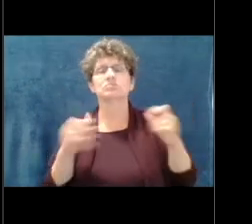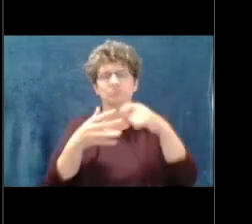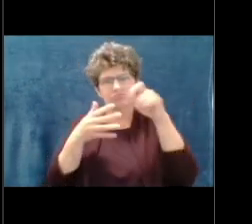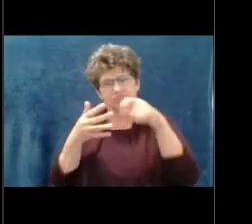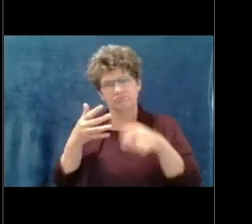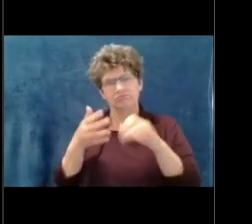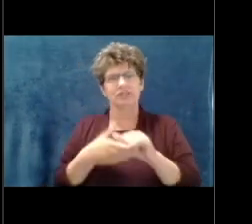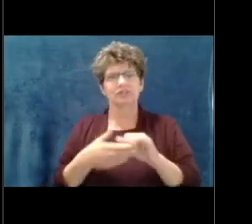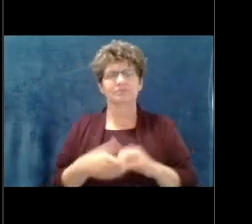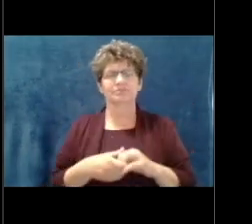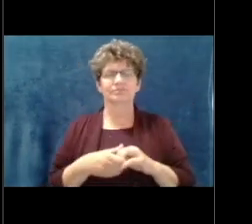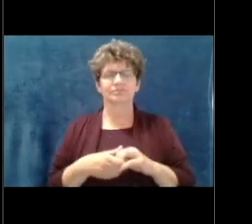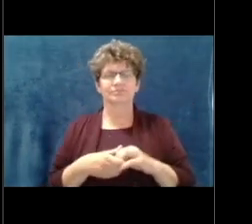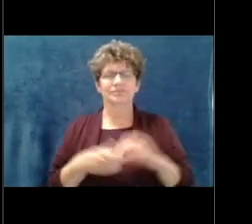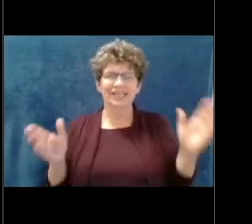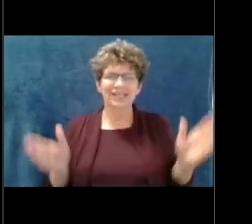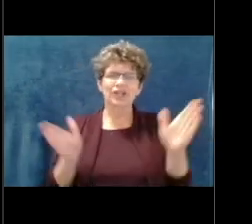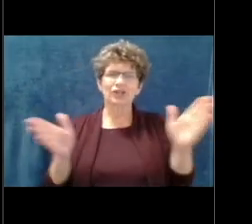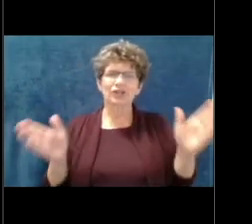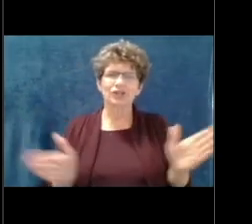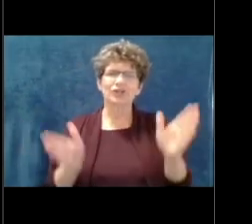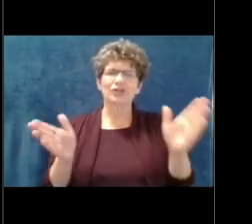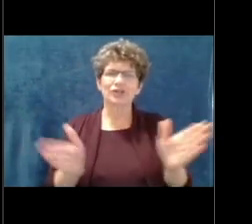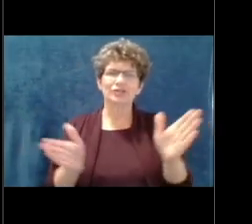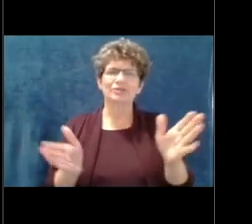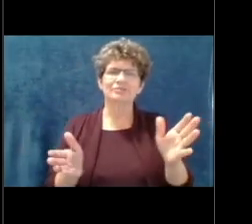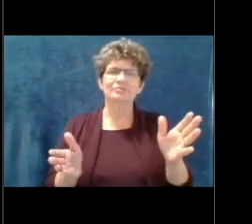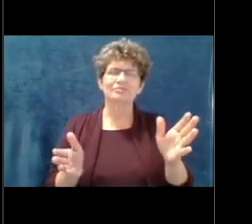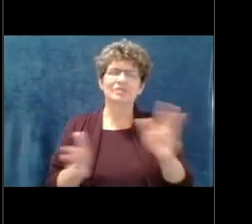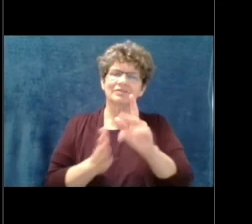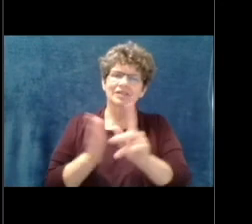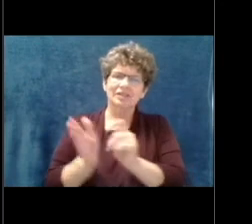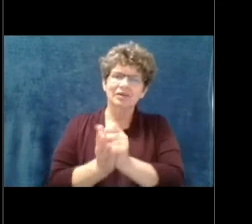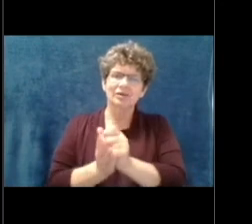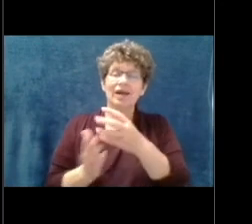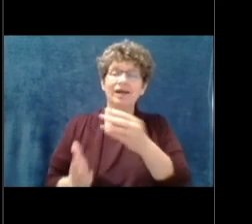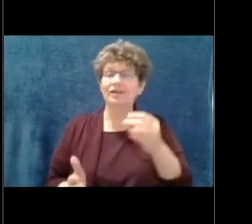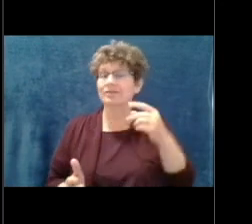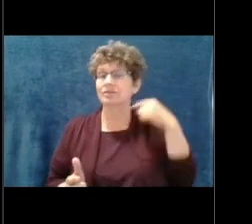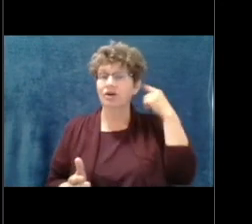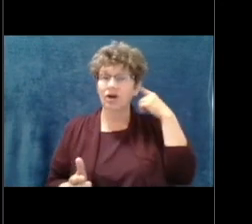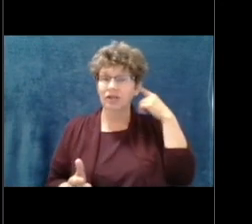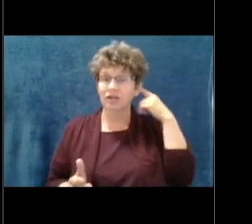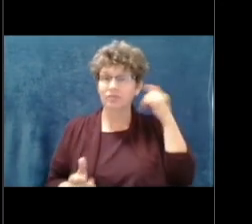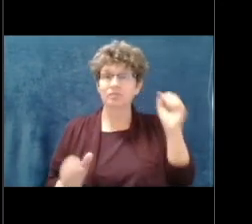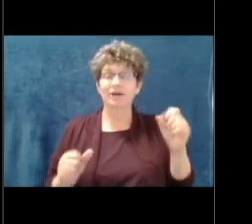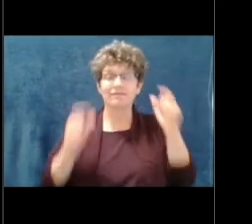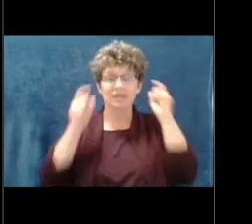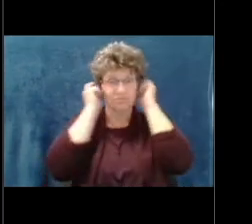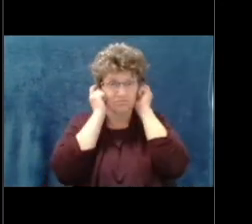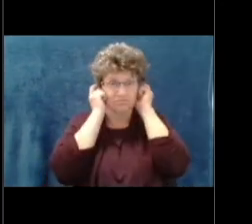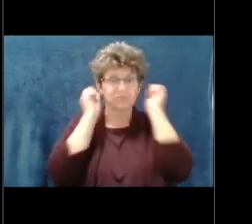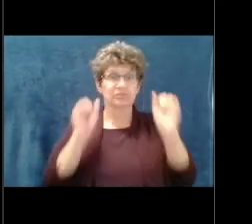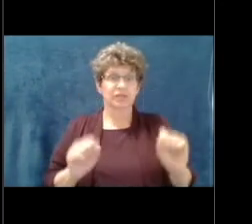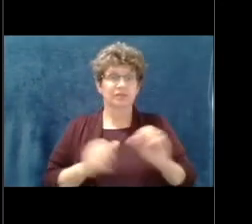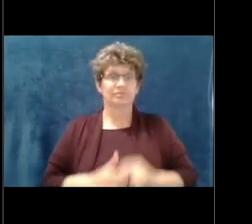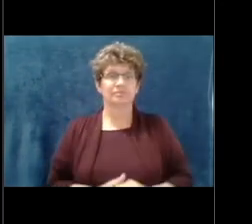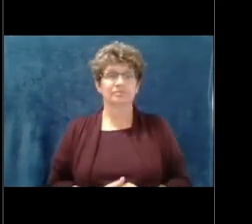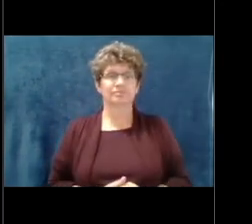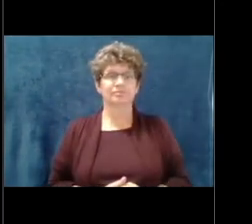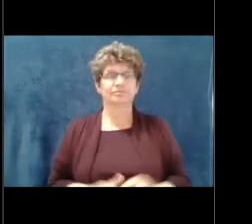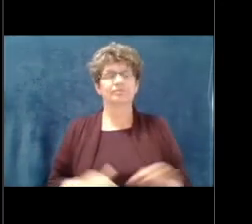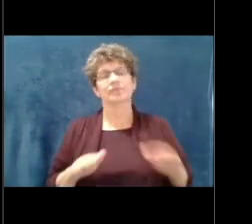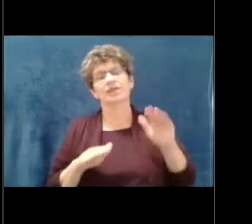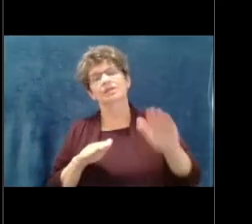so lots of video and audio of different encouragements you can listen to. And step 3 is just tracking your progress, and